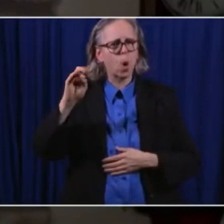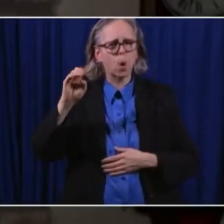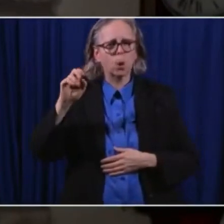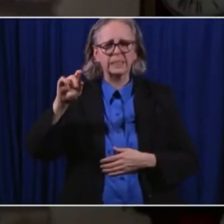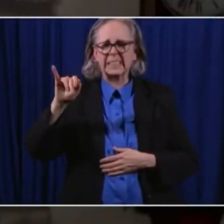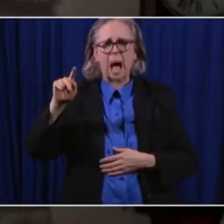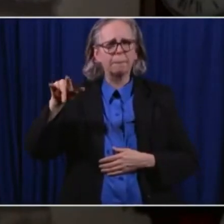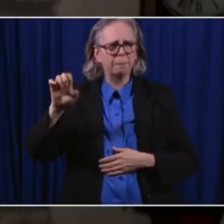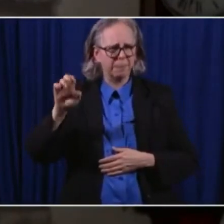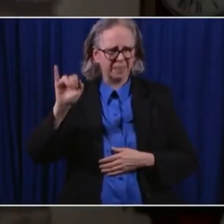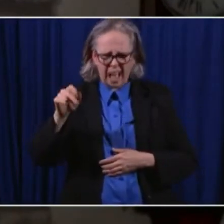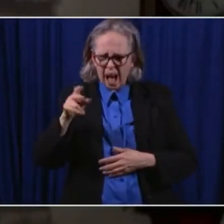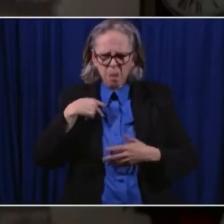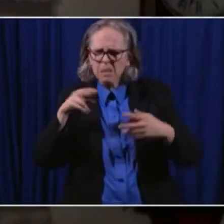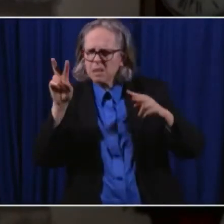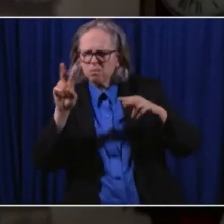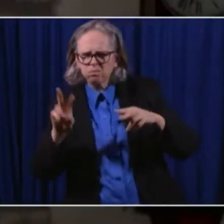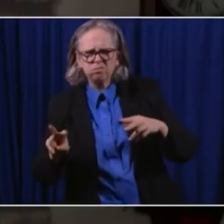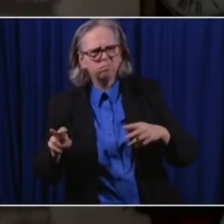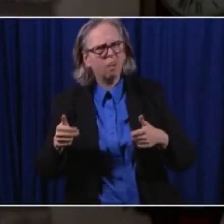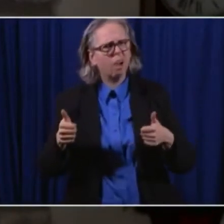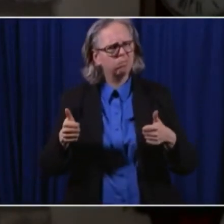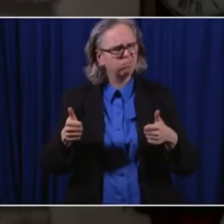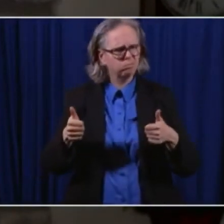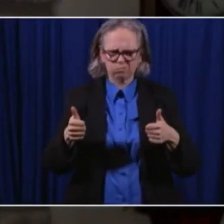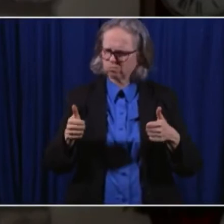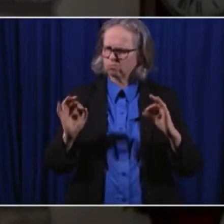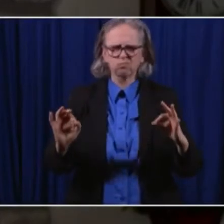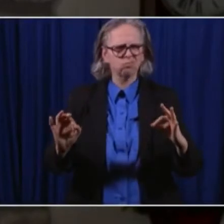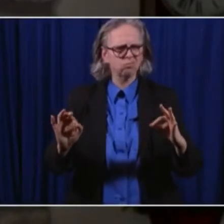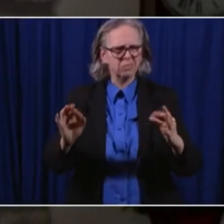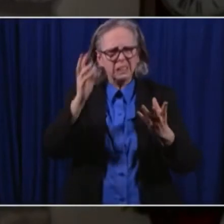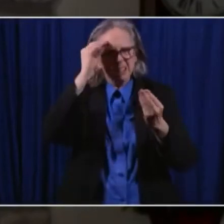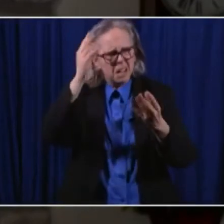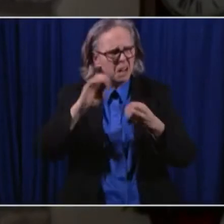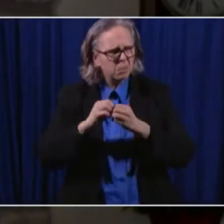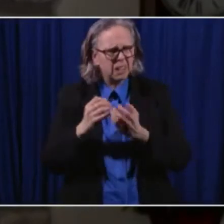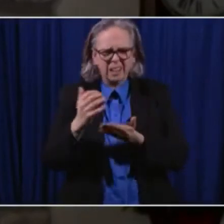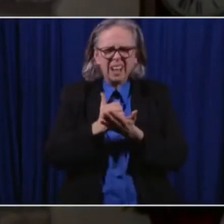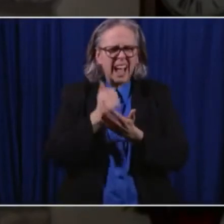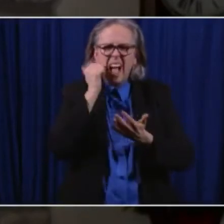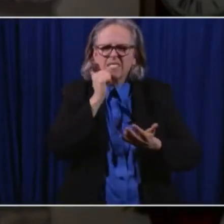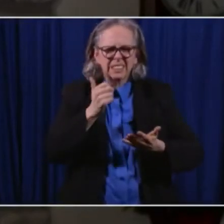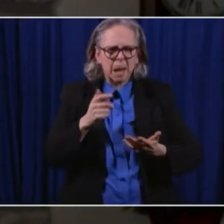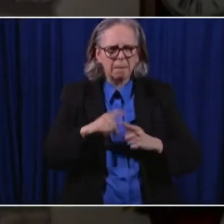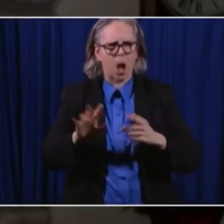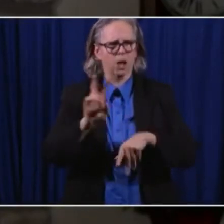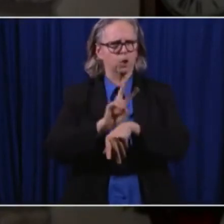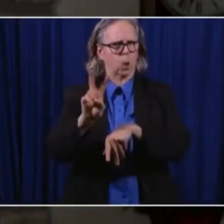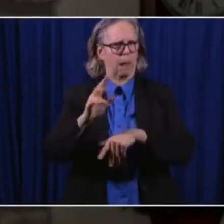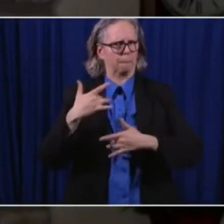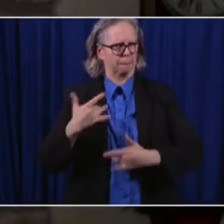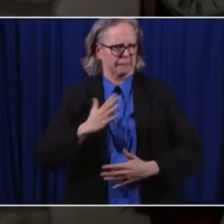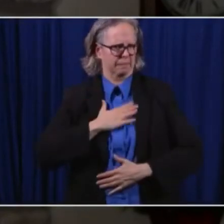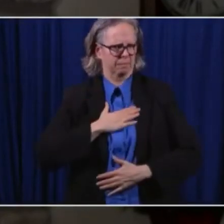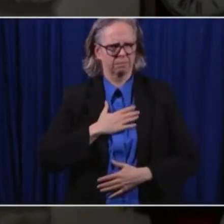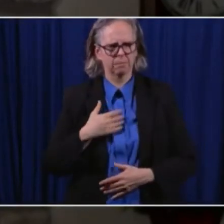and the data is being collected, and every day around 2:00 that should be coming out.